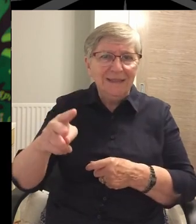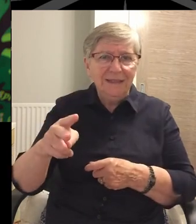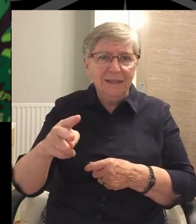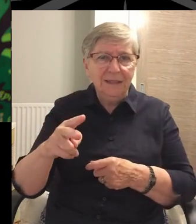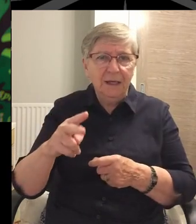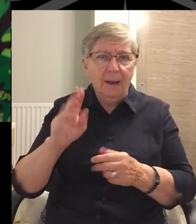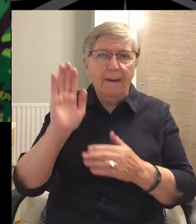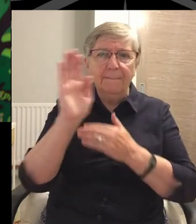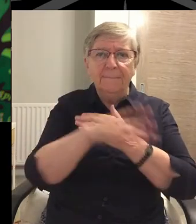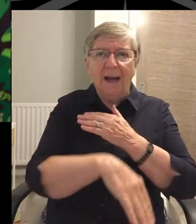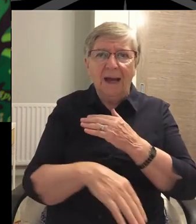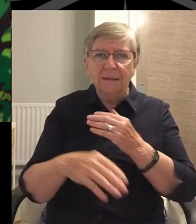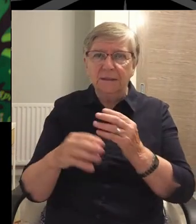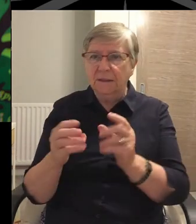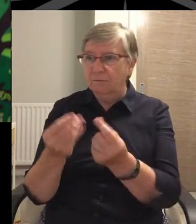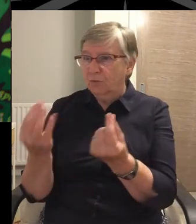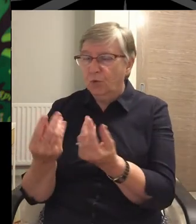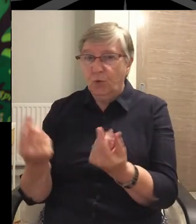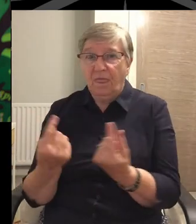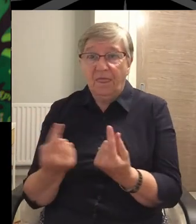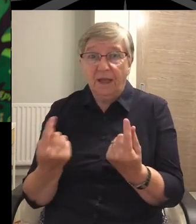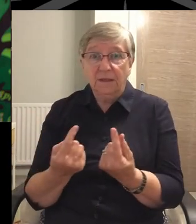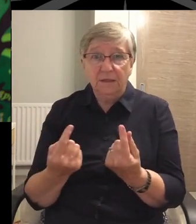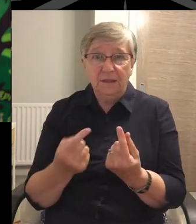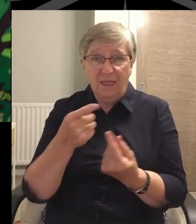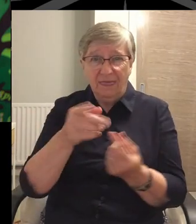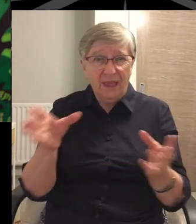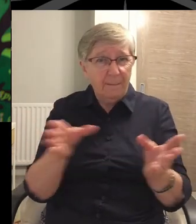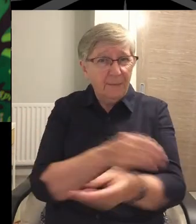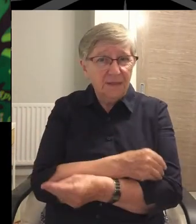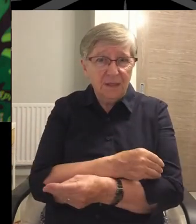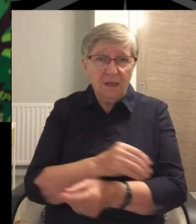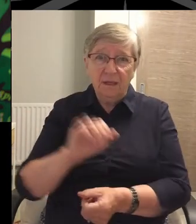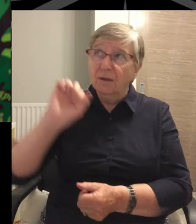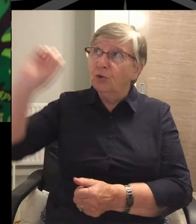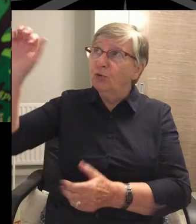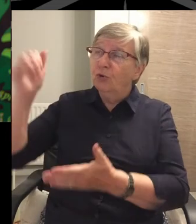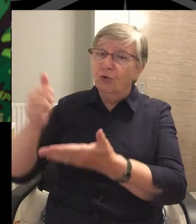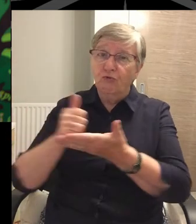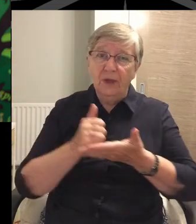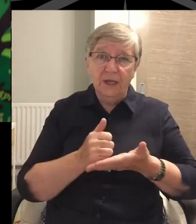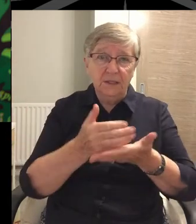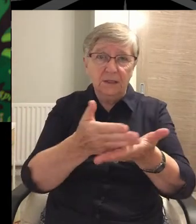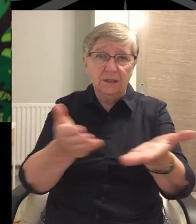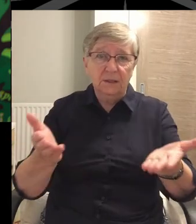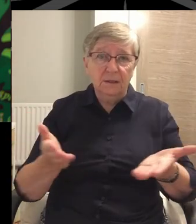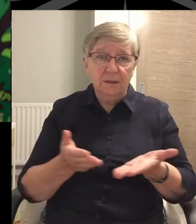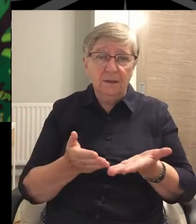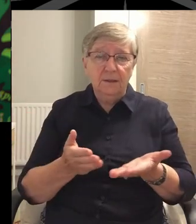material things of life and are missing out on grace that you're offering.